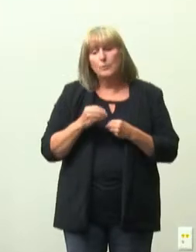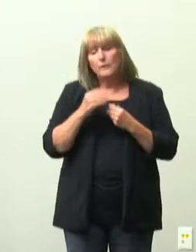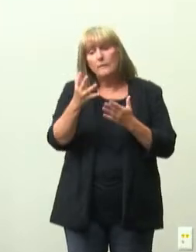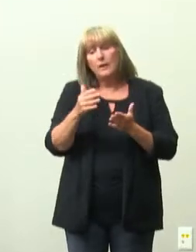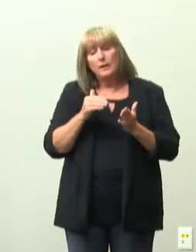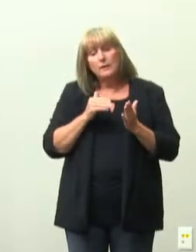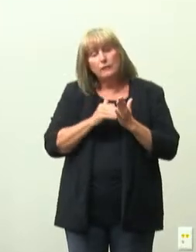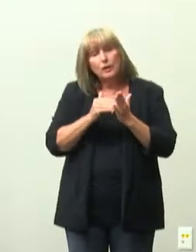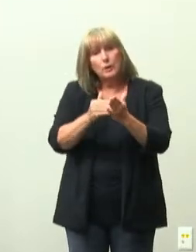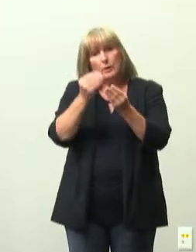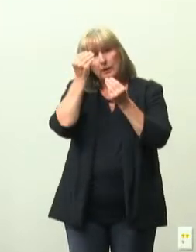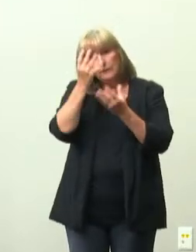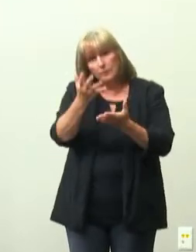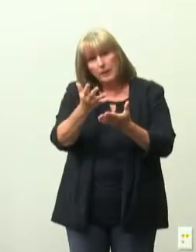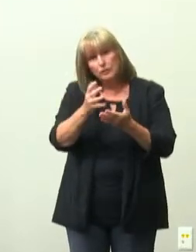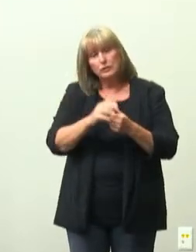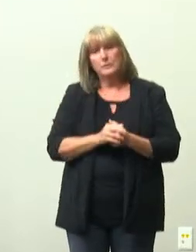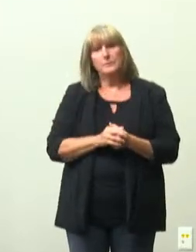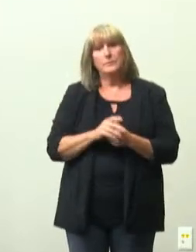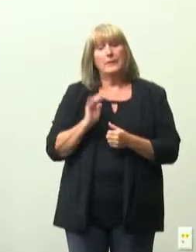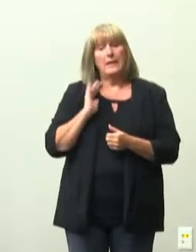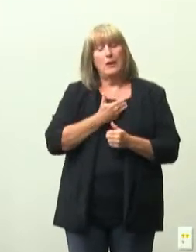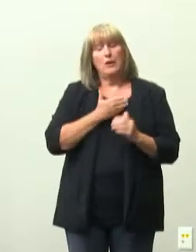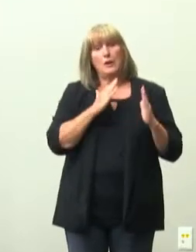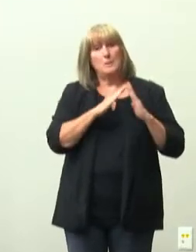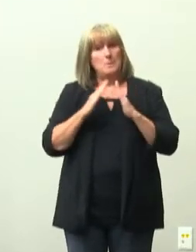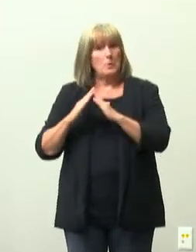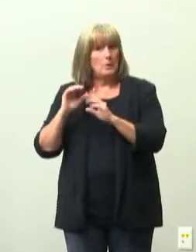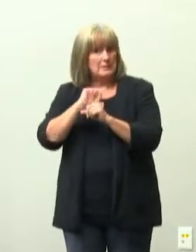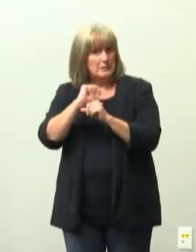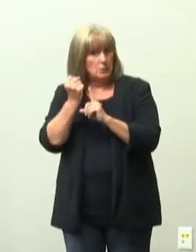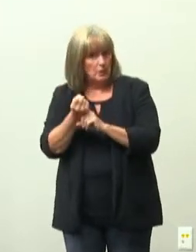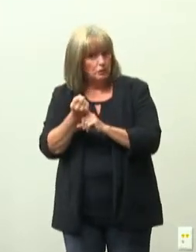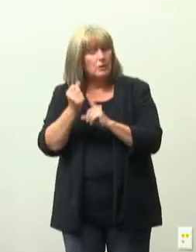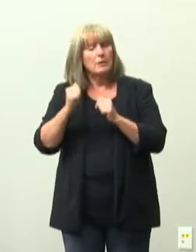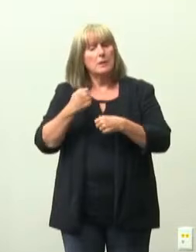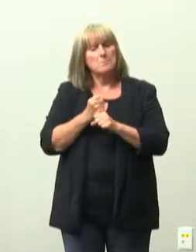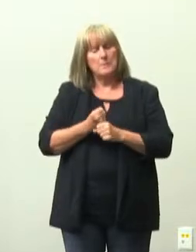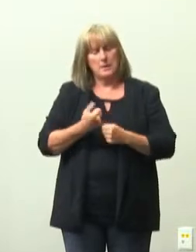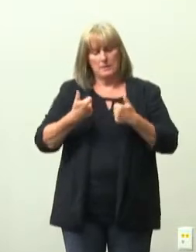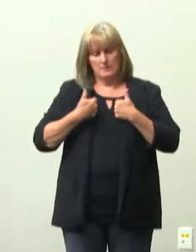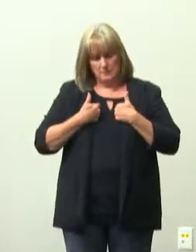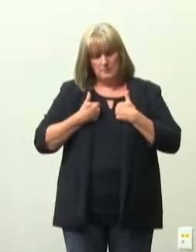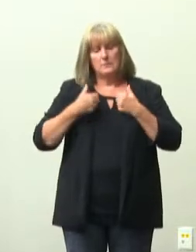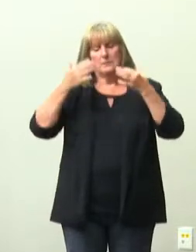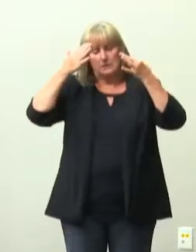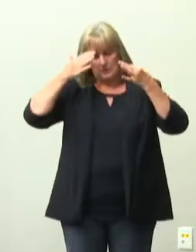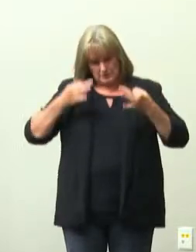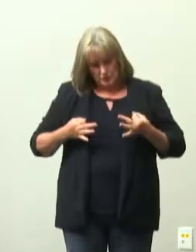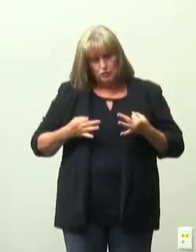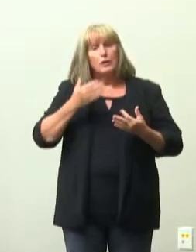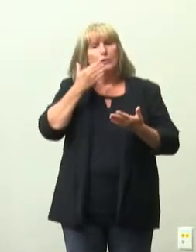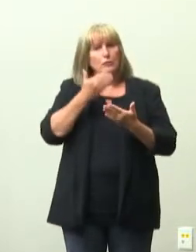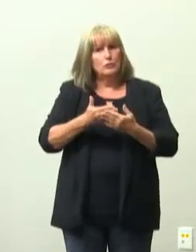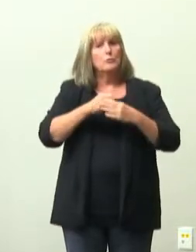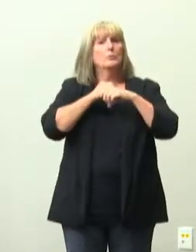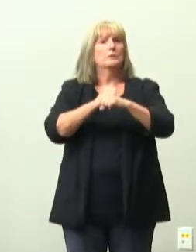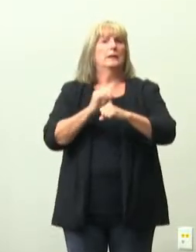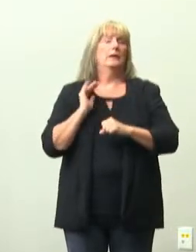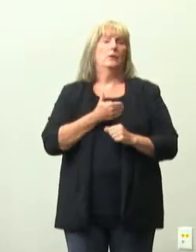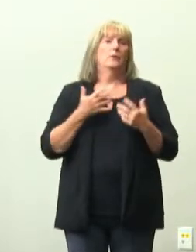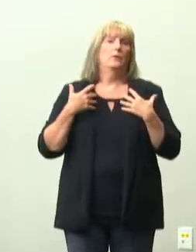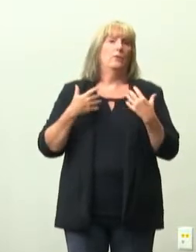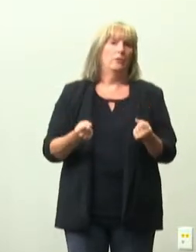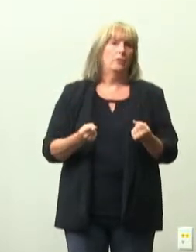frequent information related to our community situation, we can make informed decisions to protect our health. We still have work to